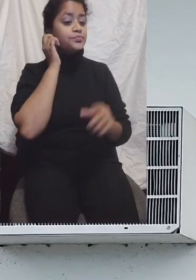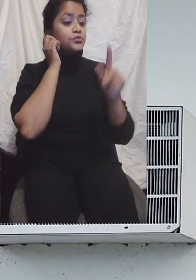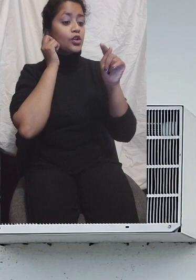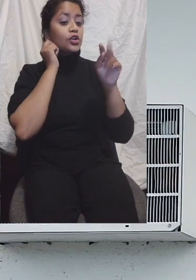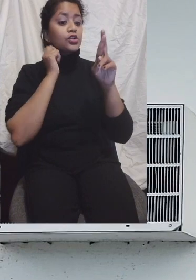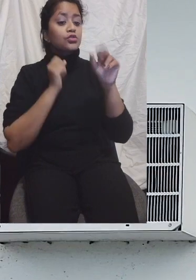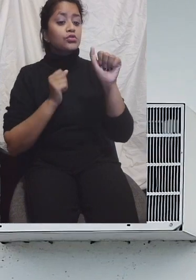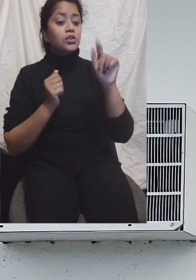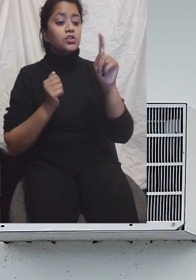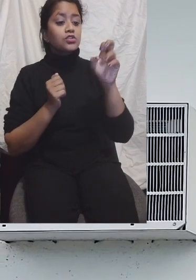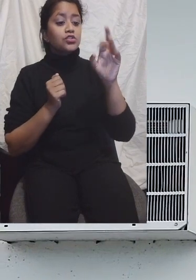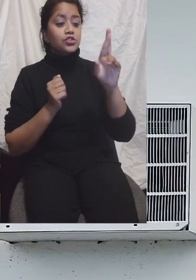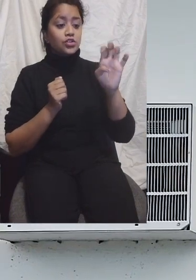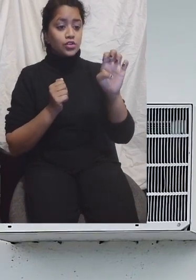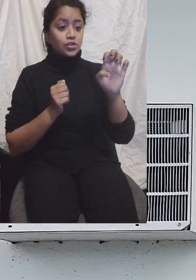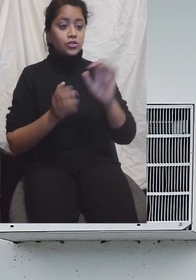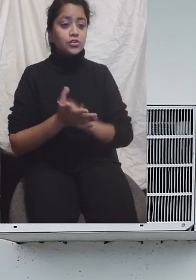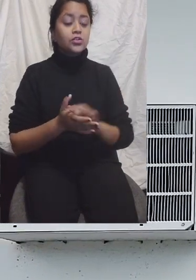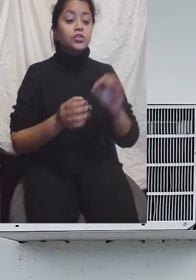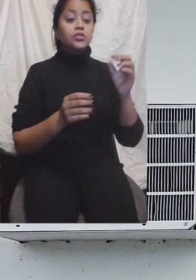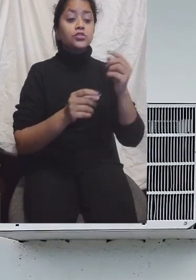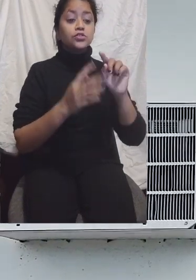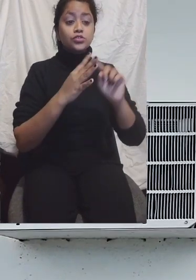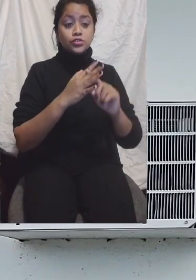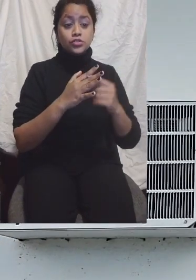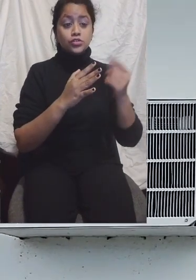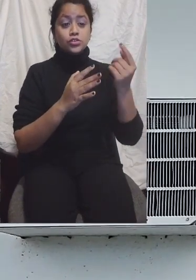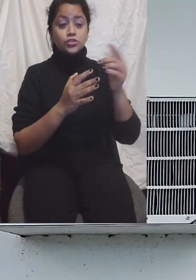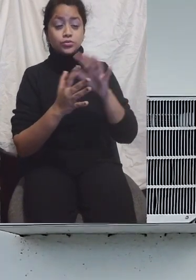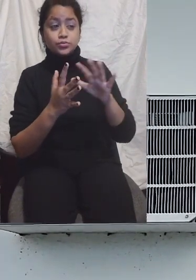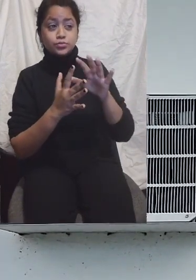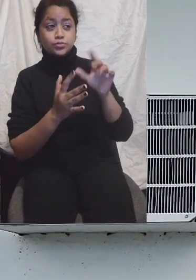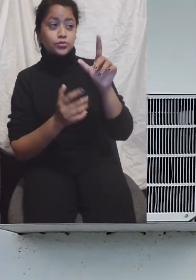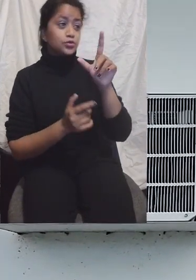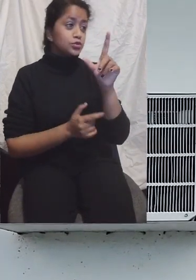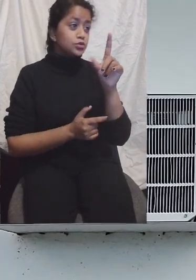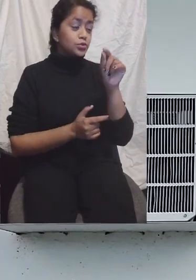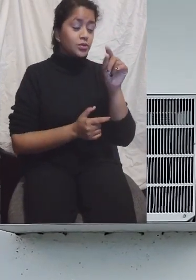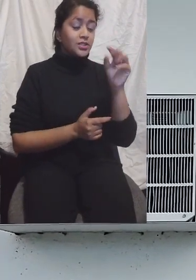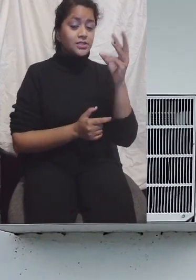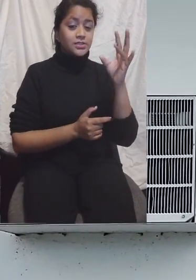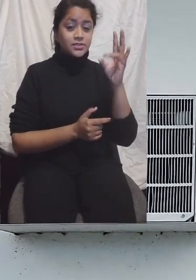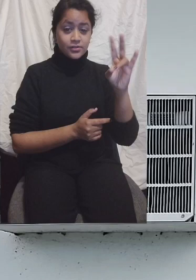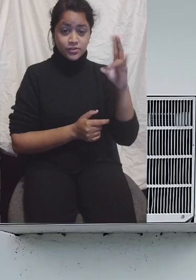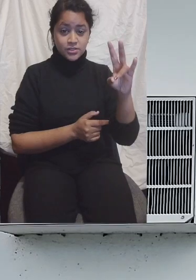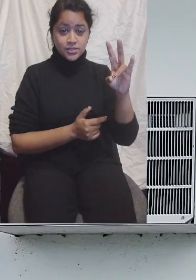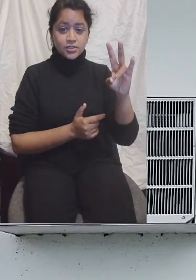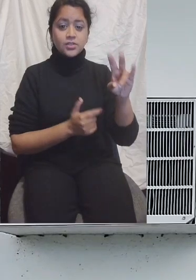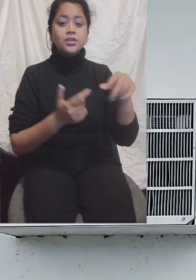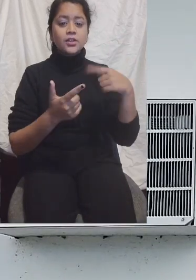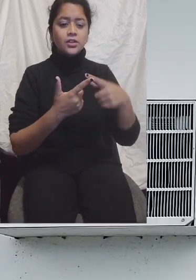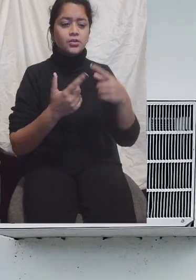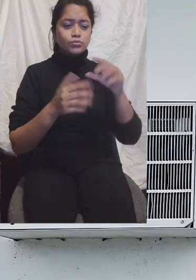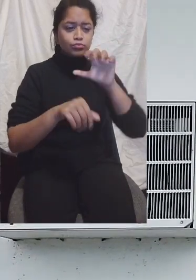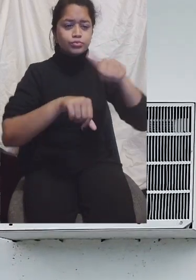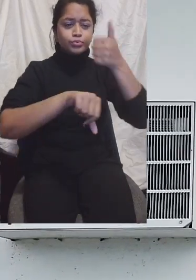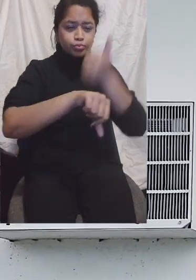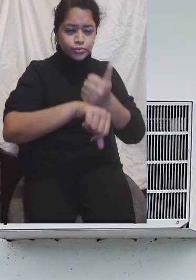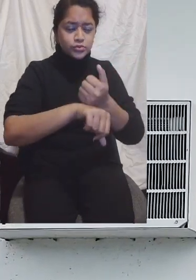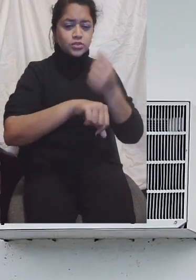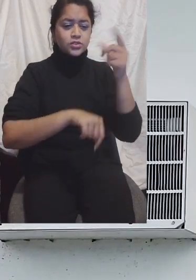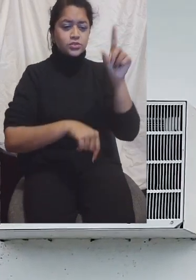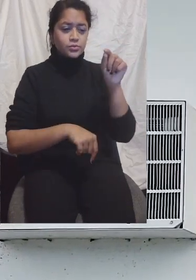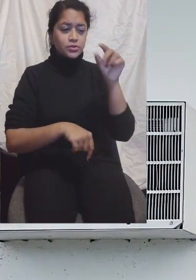of One Dog at a Time? We started in 2013, so this is our 10th anniversary year. We had our non-profit status come through